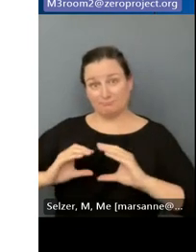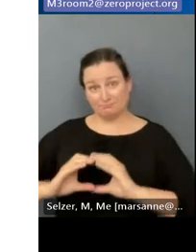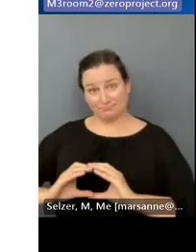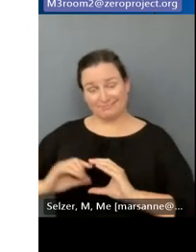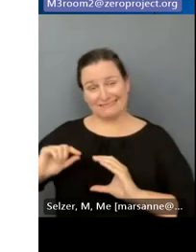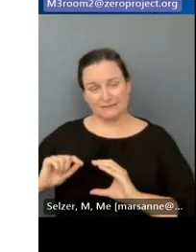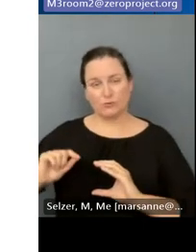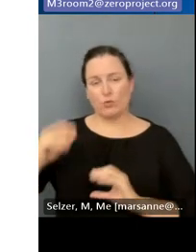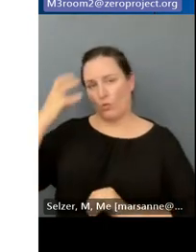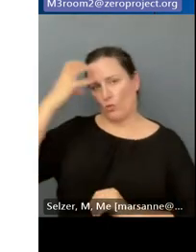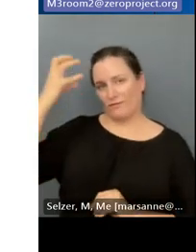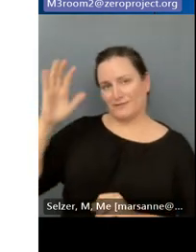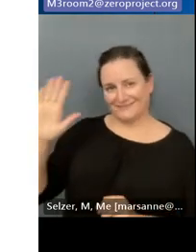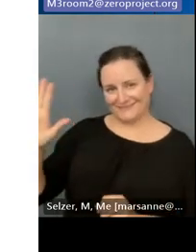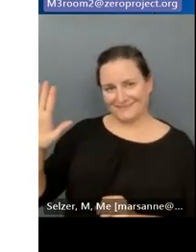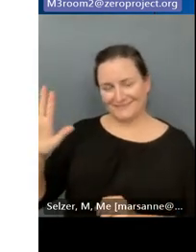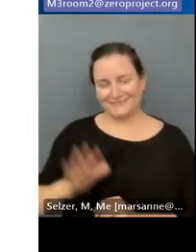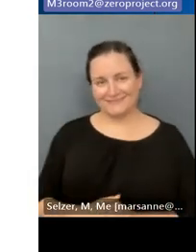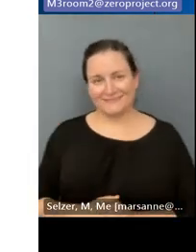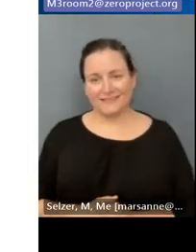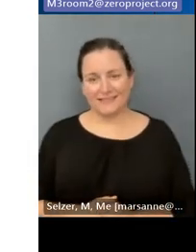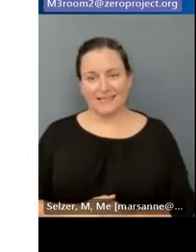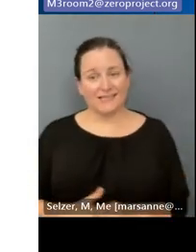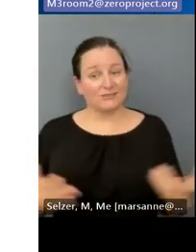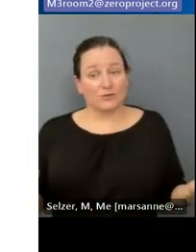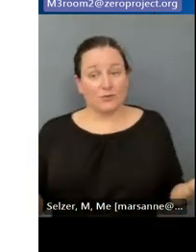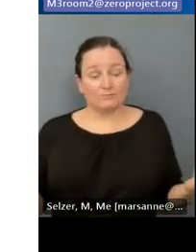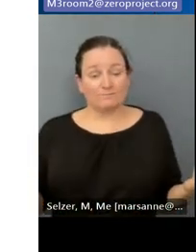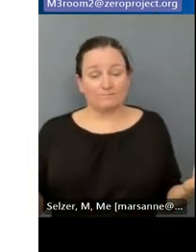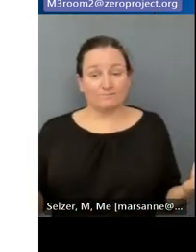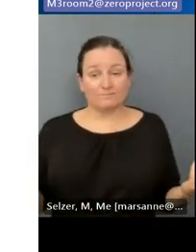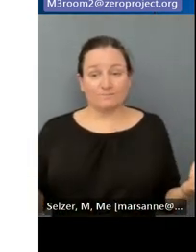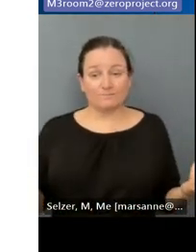laws, for example, don't exist. And